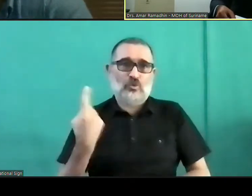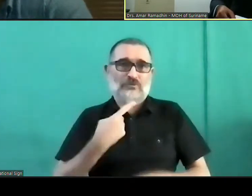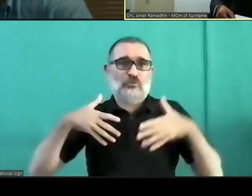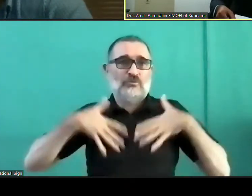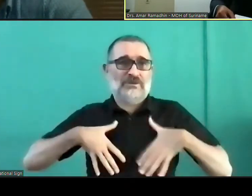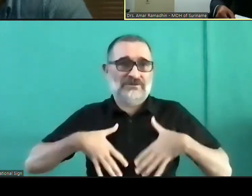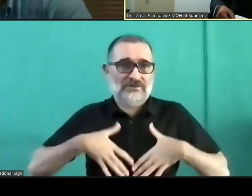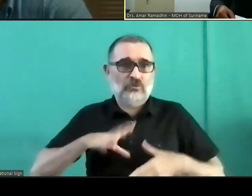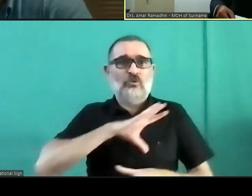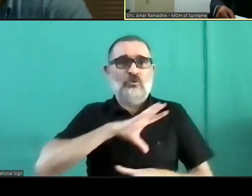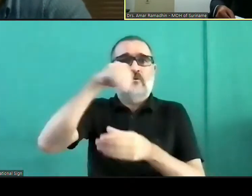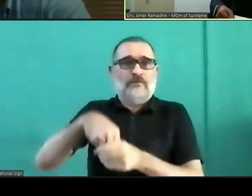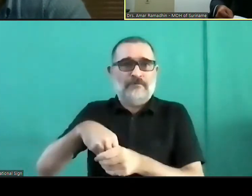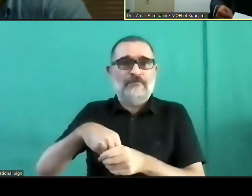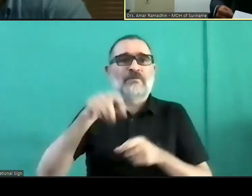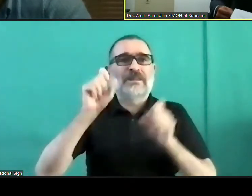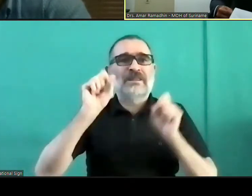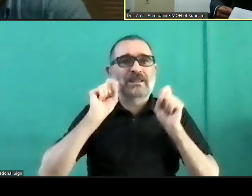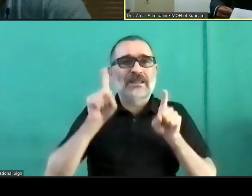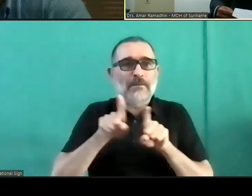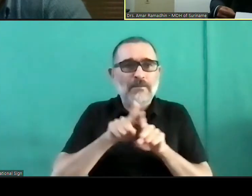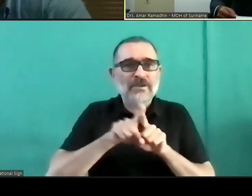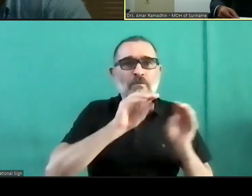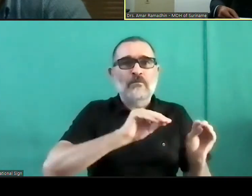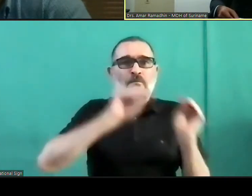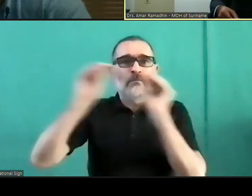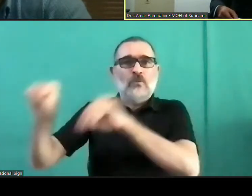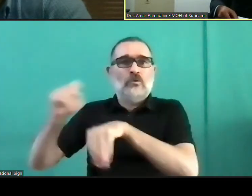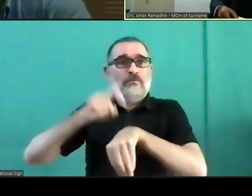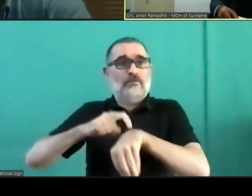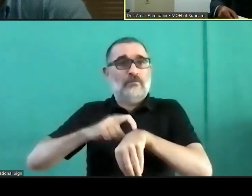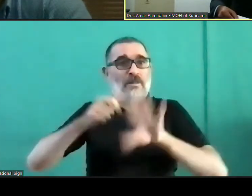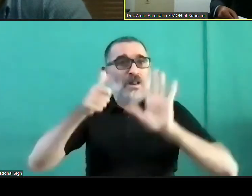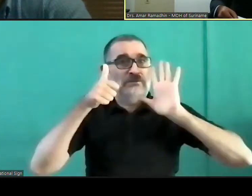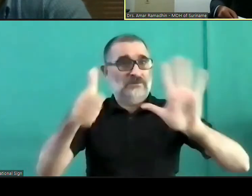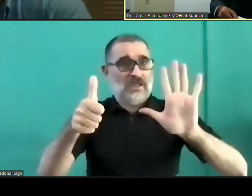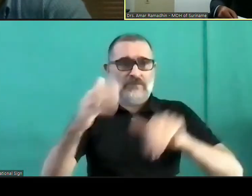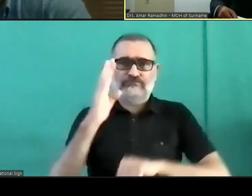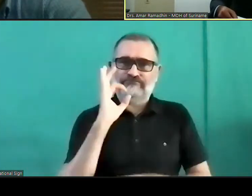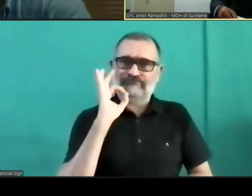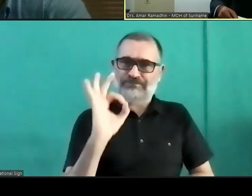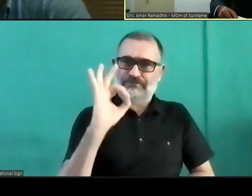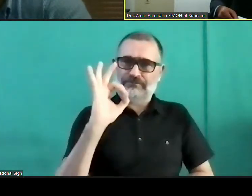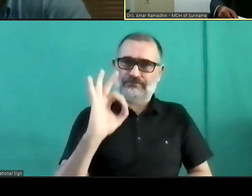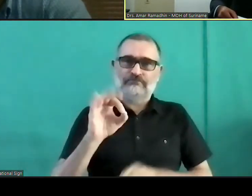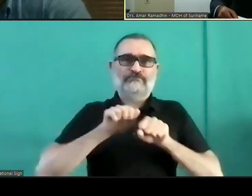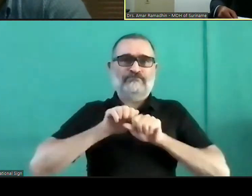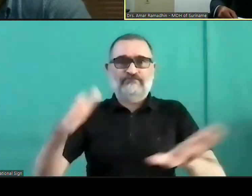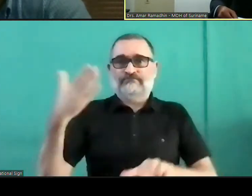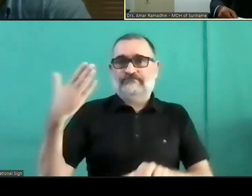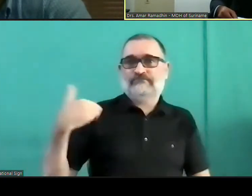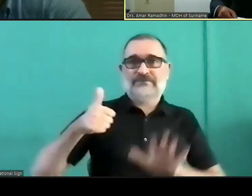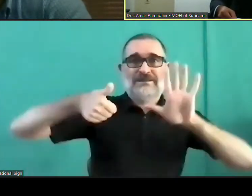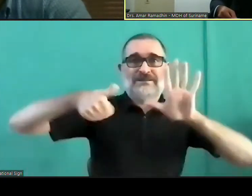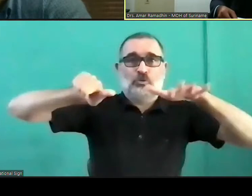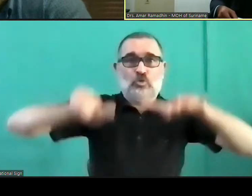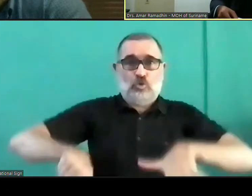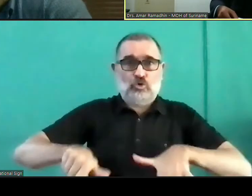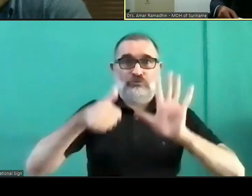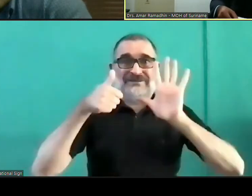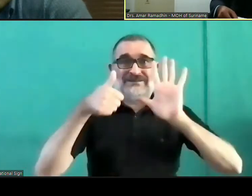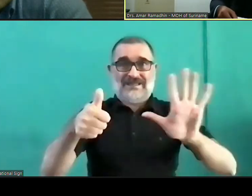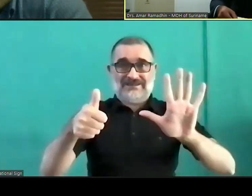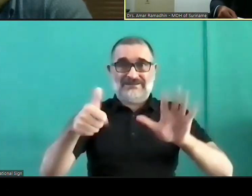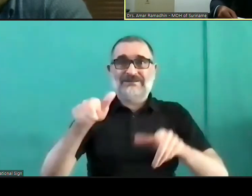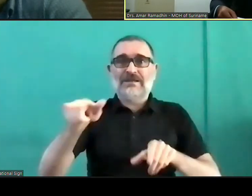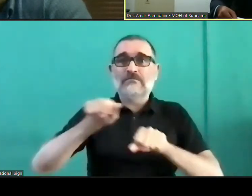A group of 89 participants from organizations such as our Bureau of Public Health, Medical Mission, the